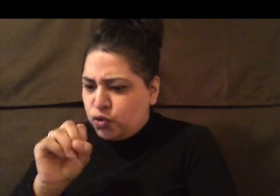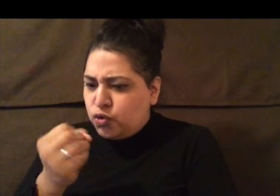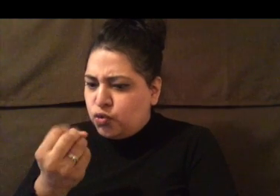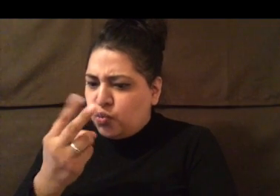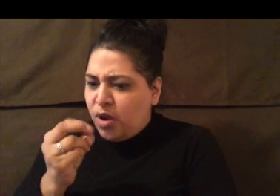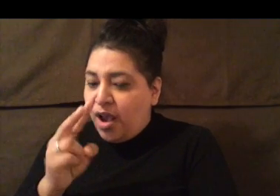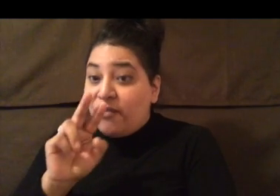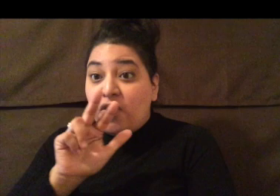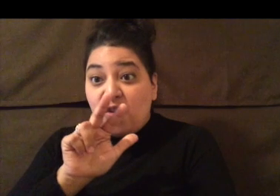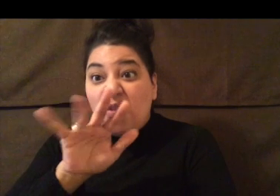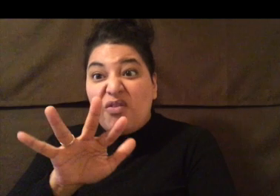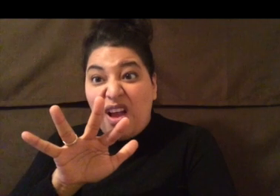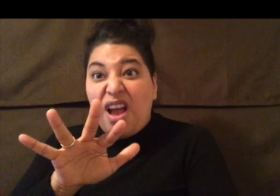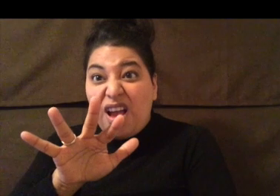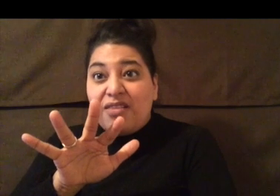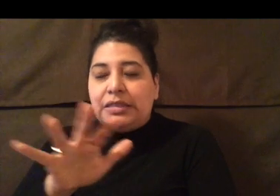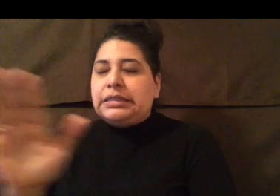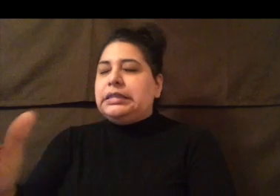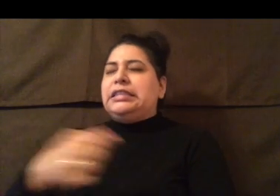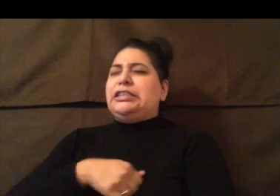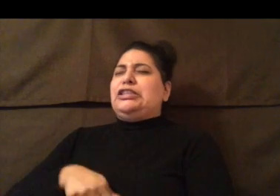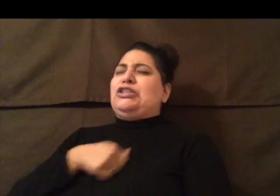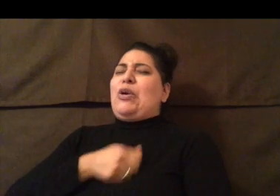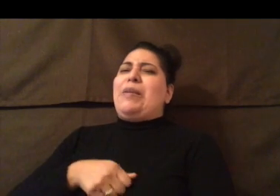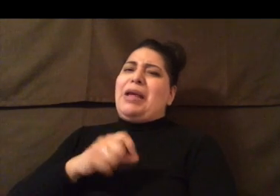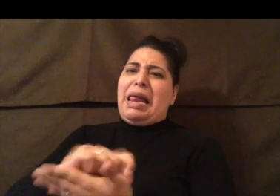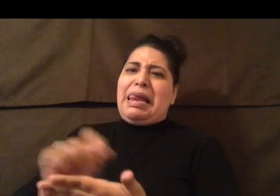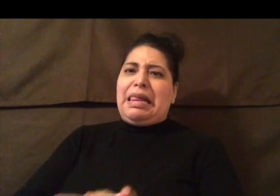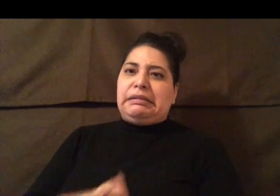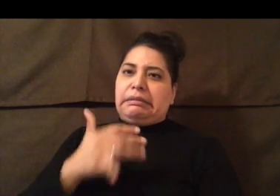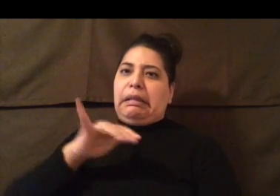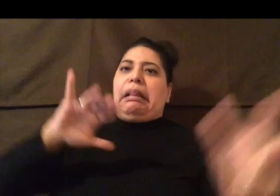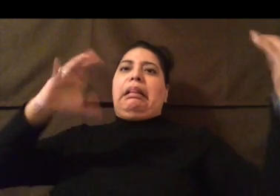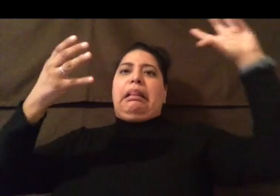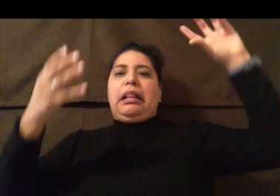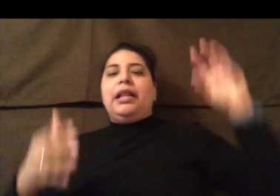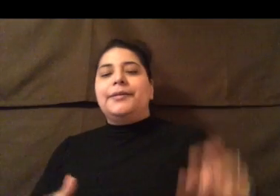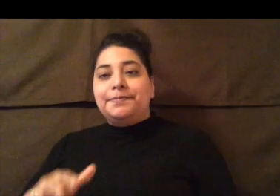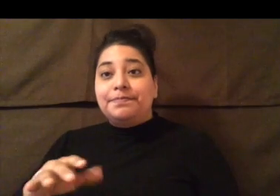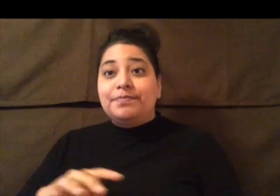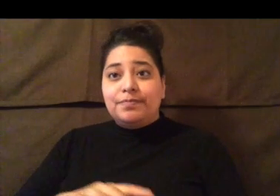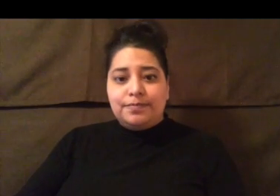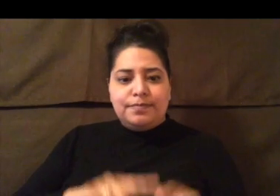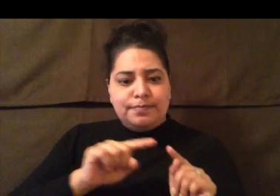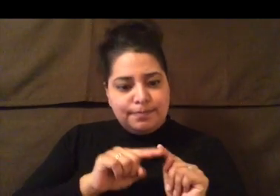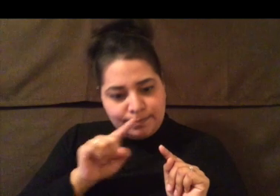12:30. Oh my gosh, my handwriting. Sorry, guys. To